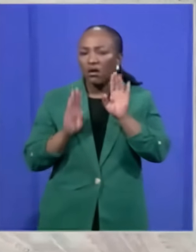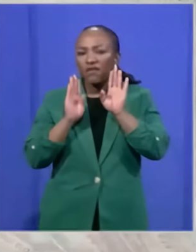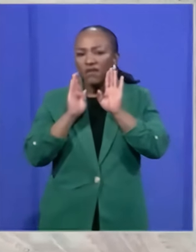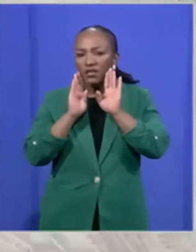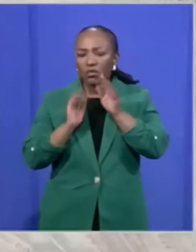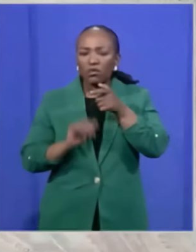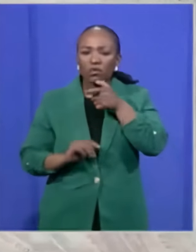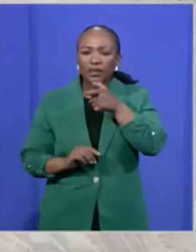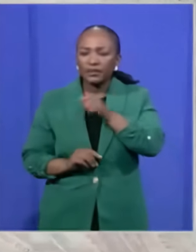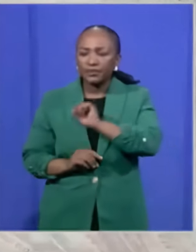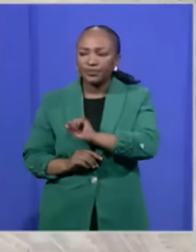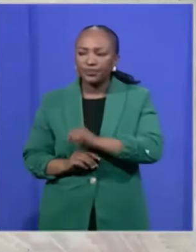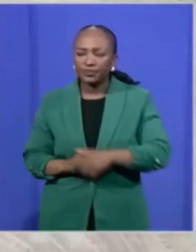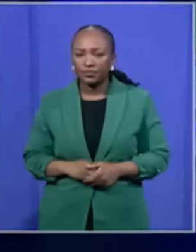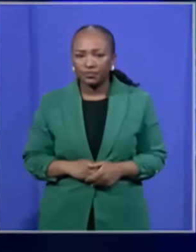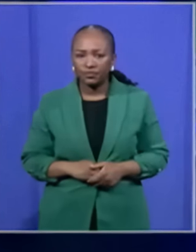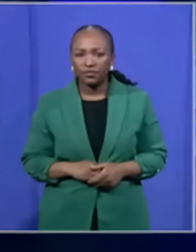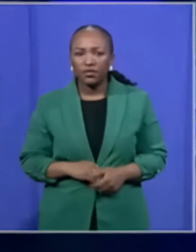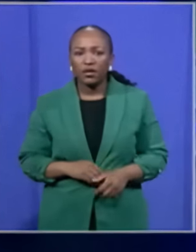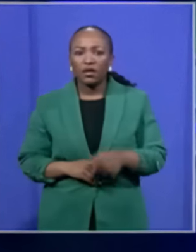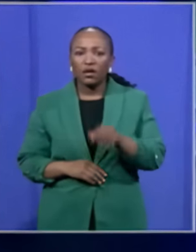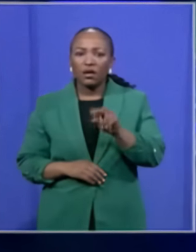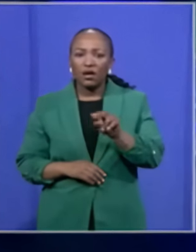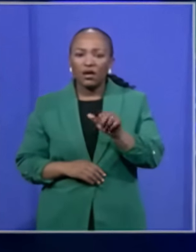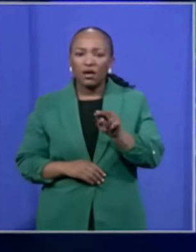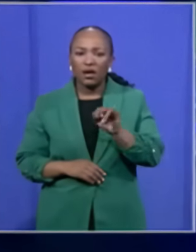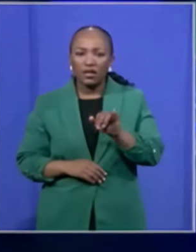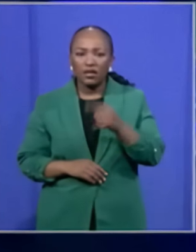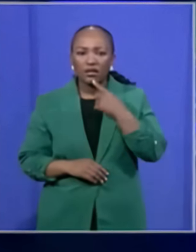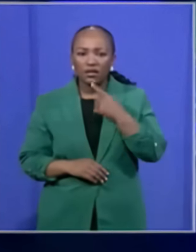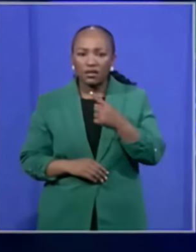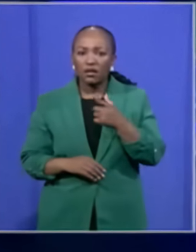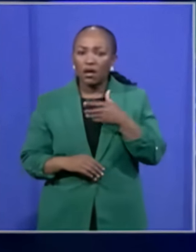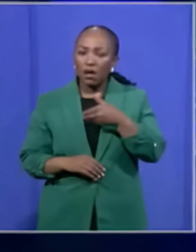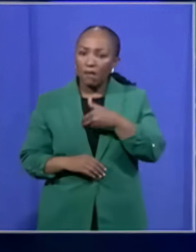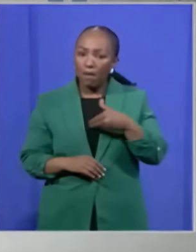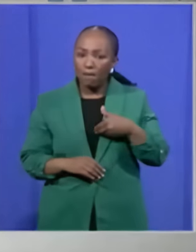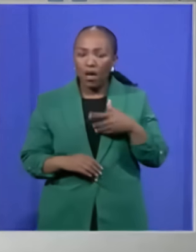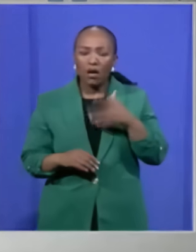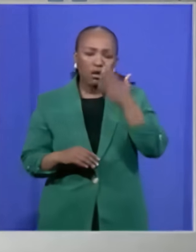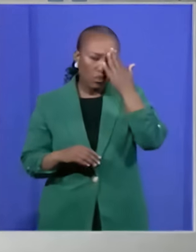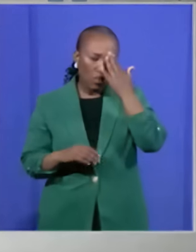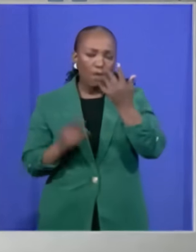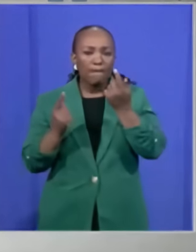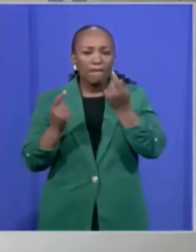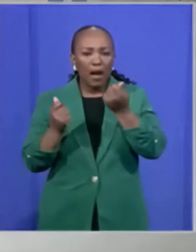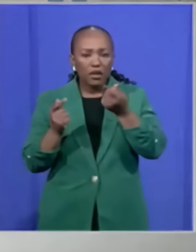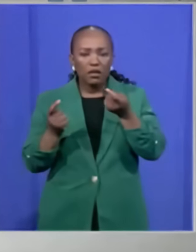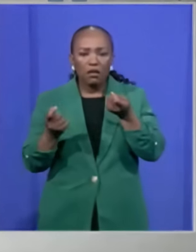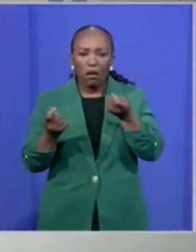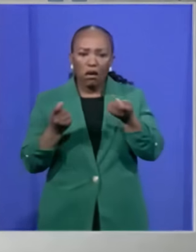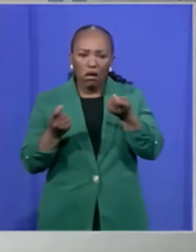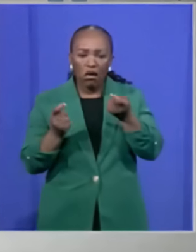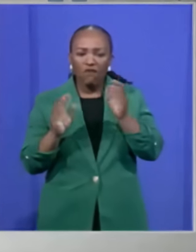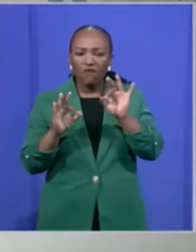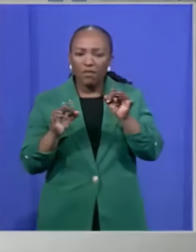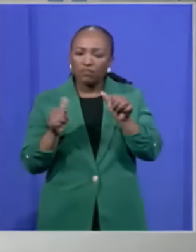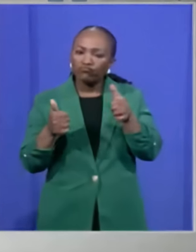yana a latela. Nani Cheba o re ke hobane bomme ba tseba bohlokwa ba matlole ba sebedisa hantle le hore malapa a be maemong a